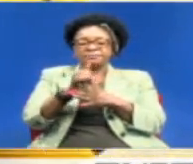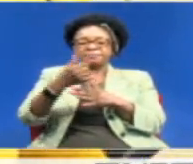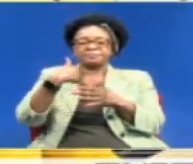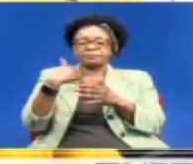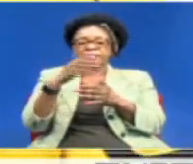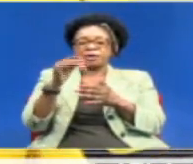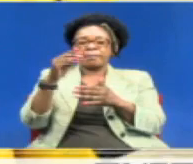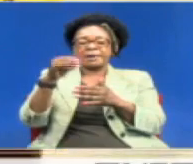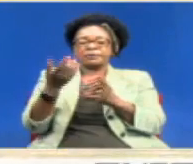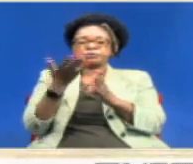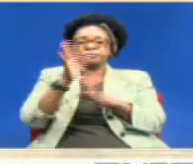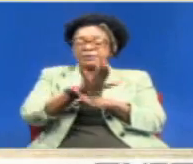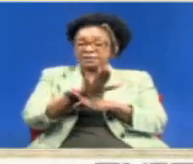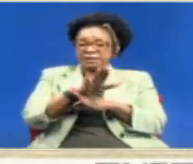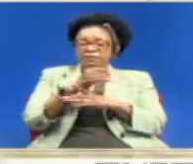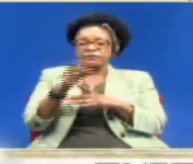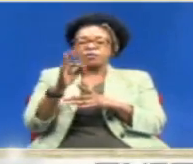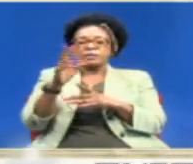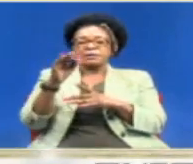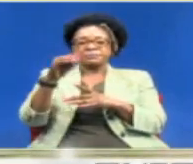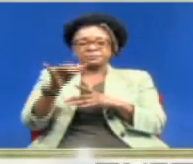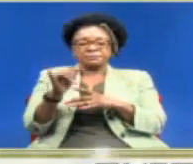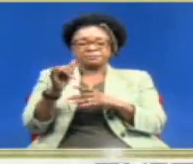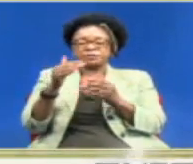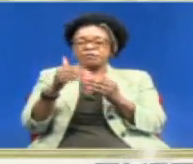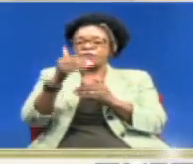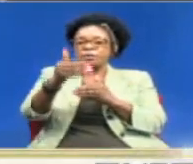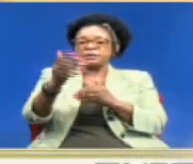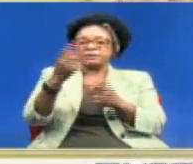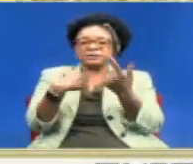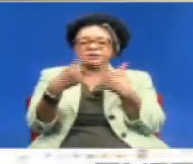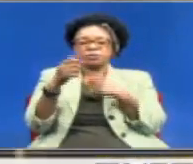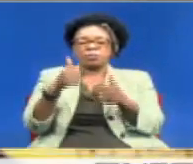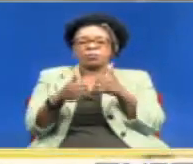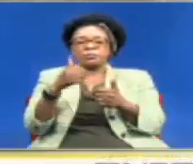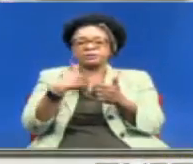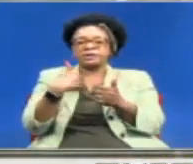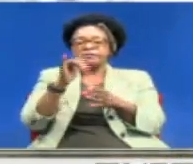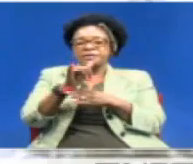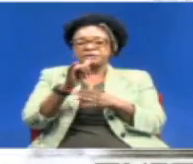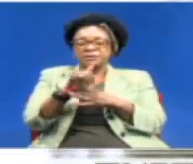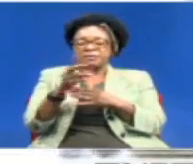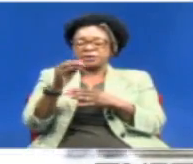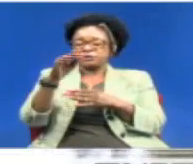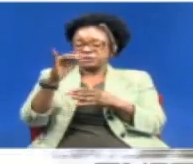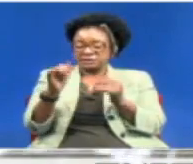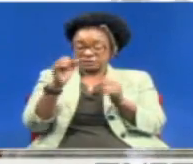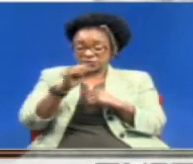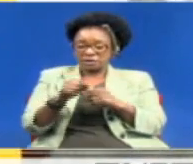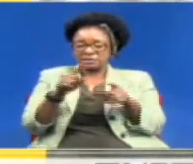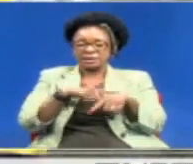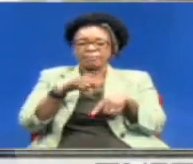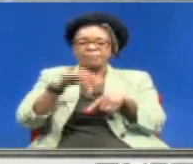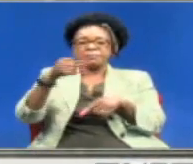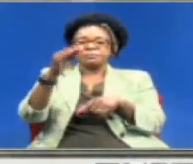top of the goal-scoring charts. The forward is Tusker's sixth signing ahead of the start of the new season after Ugandan John